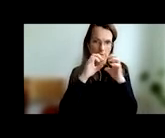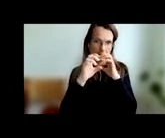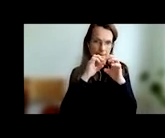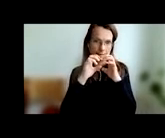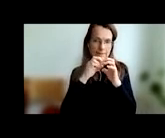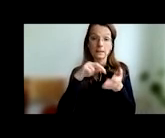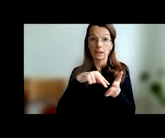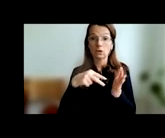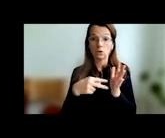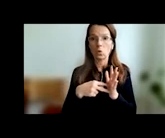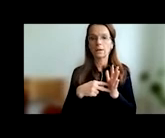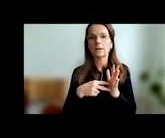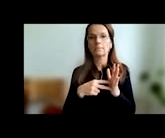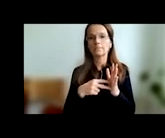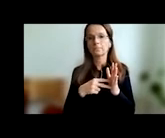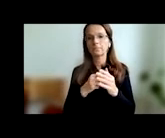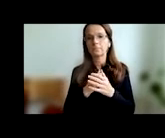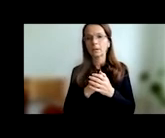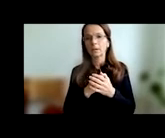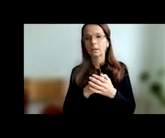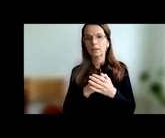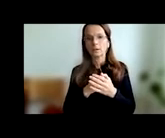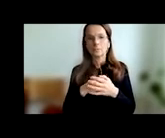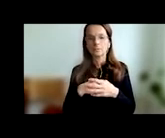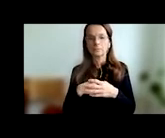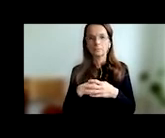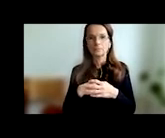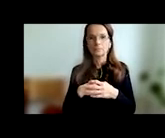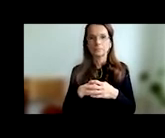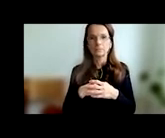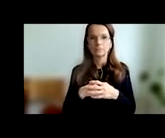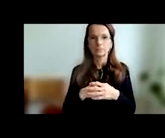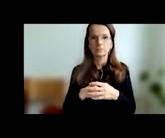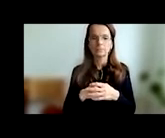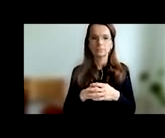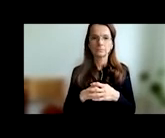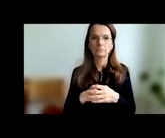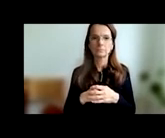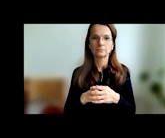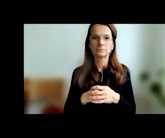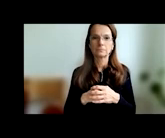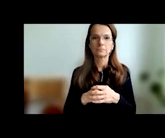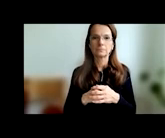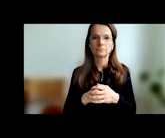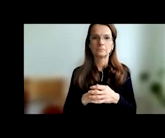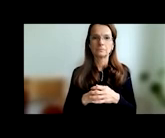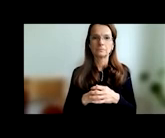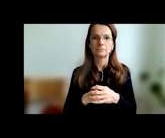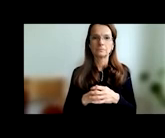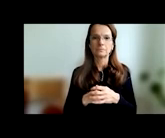the information and communication technology, technicians, and user support.